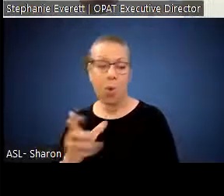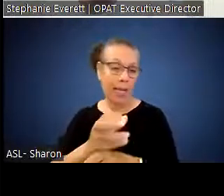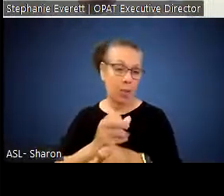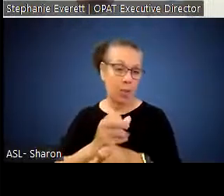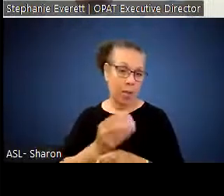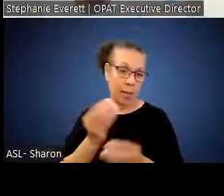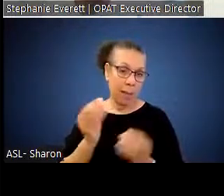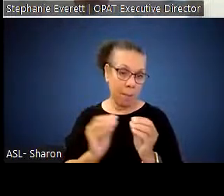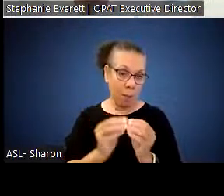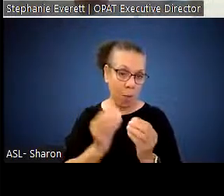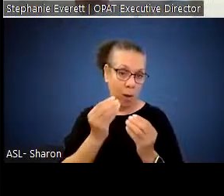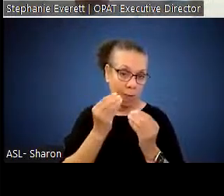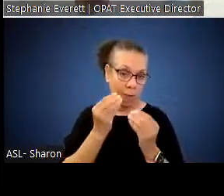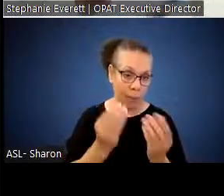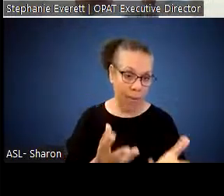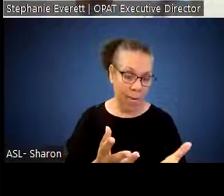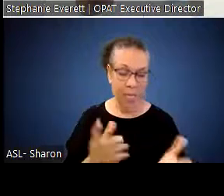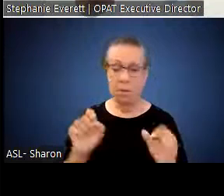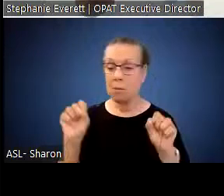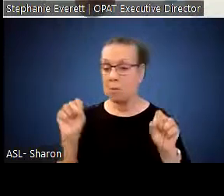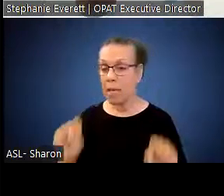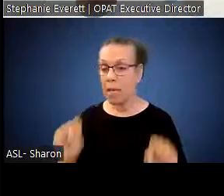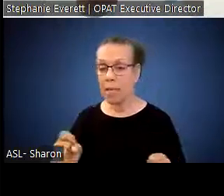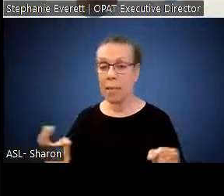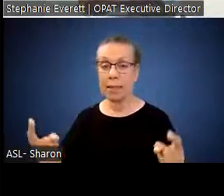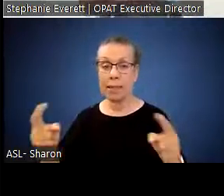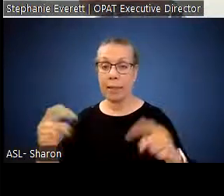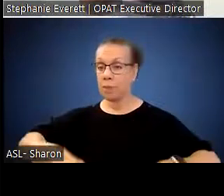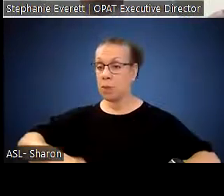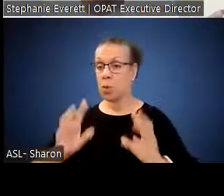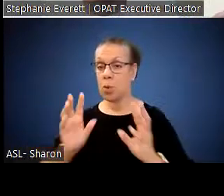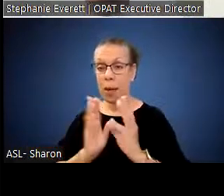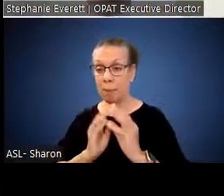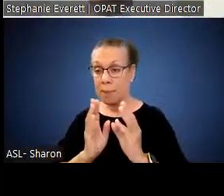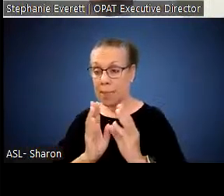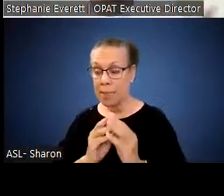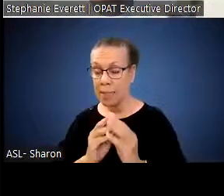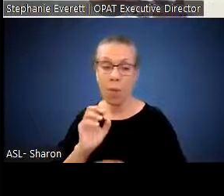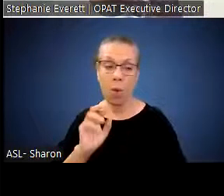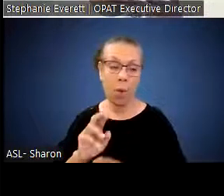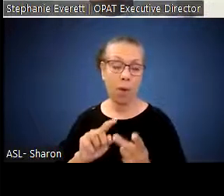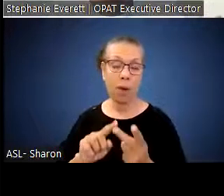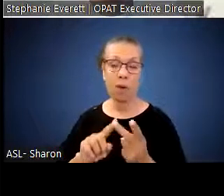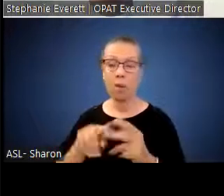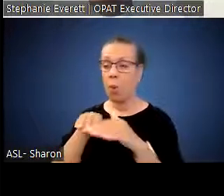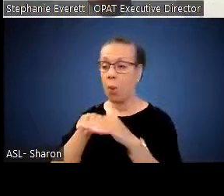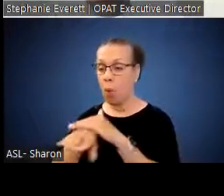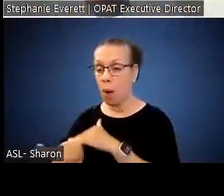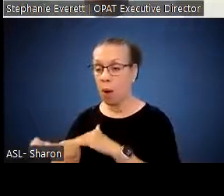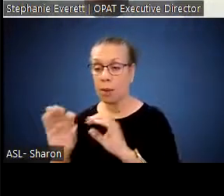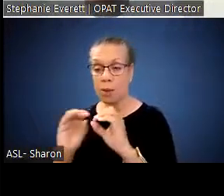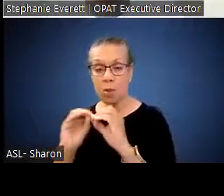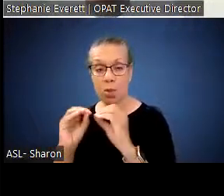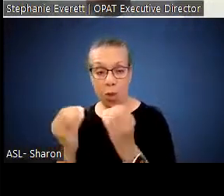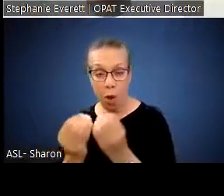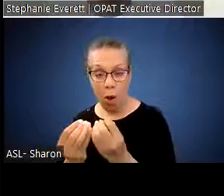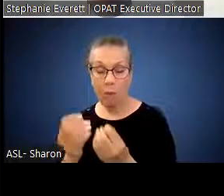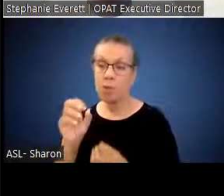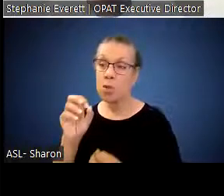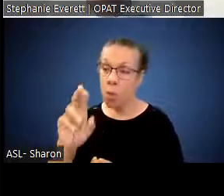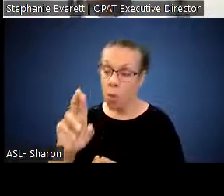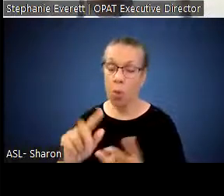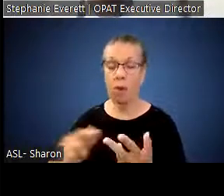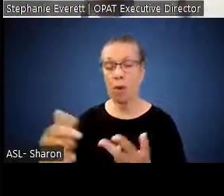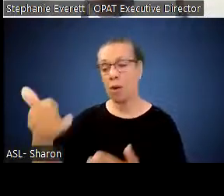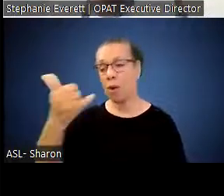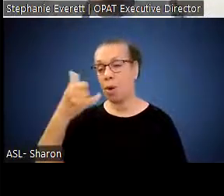So we tell them they can come meet us at one of our meetings or come into the office or call us. So it's